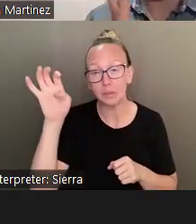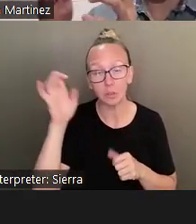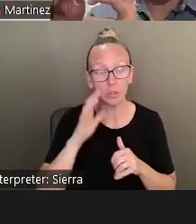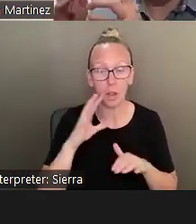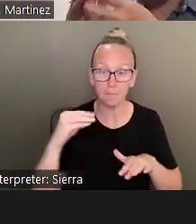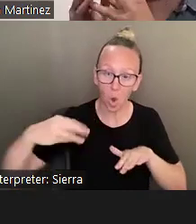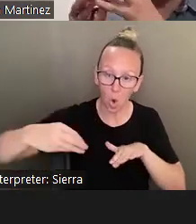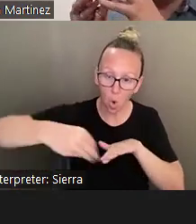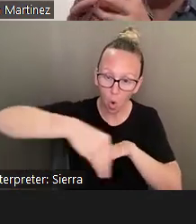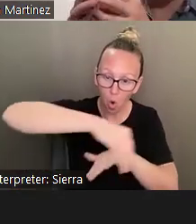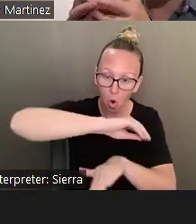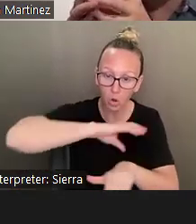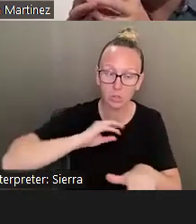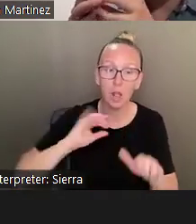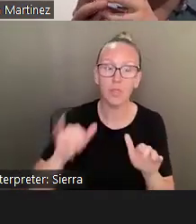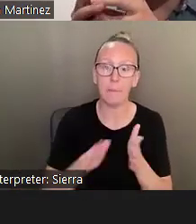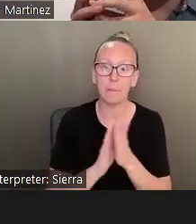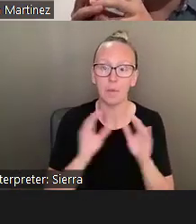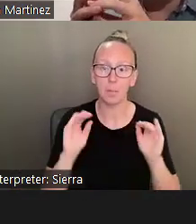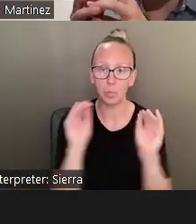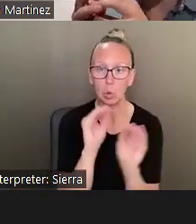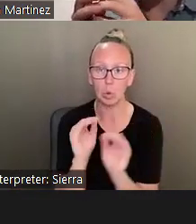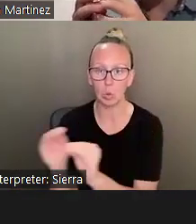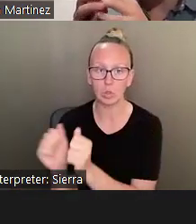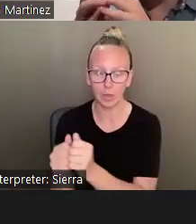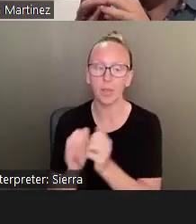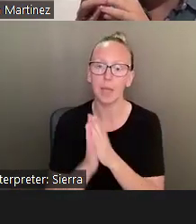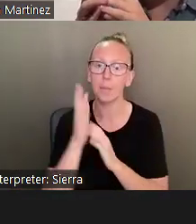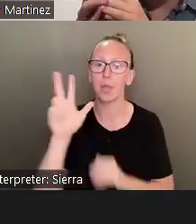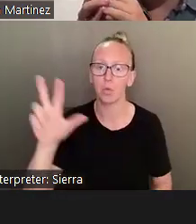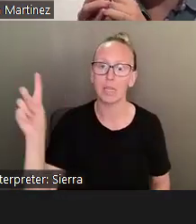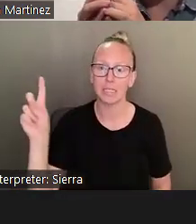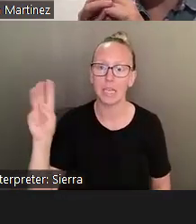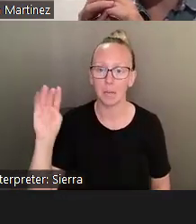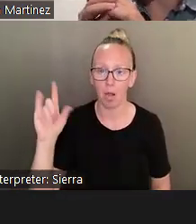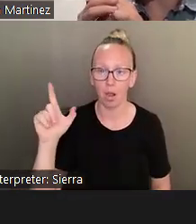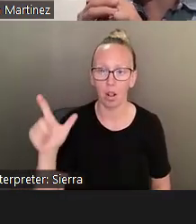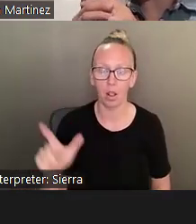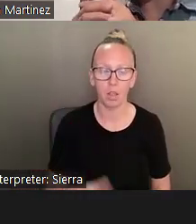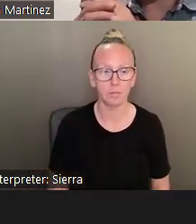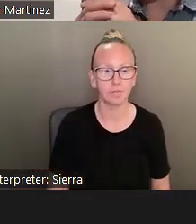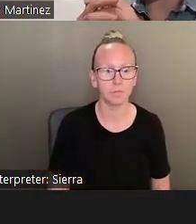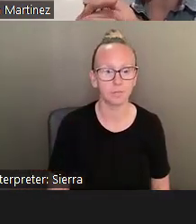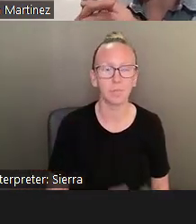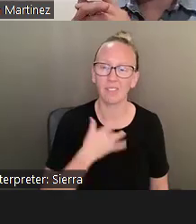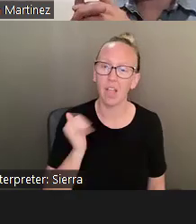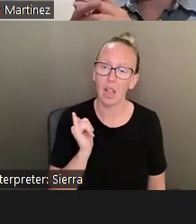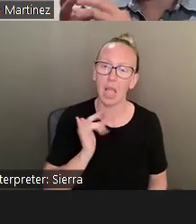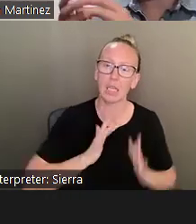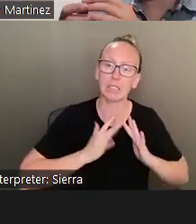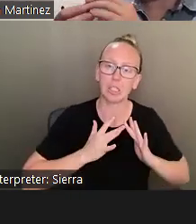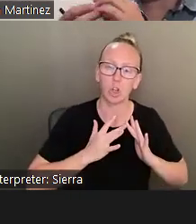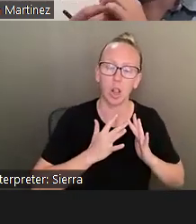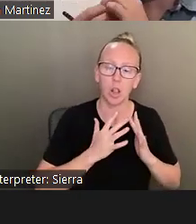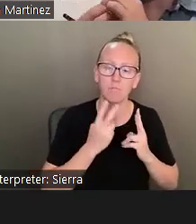get reconstructed digitally into a 3D model. And it felt like a kind of digital memorial